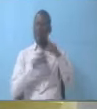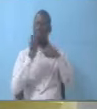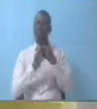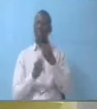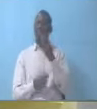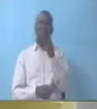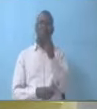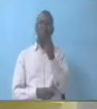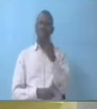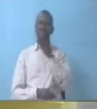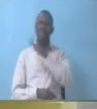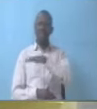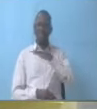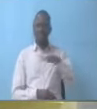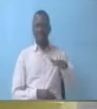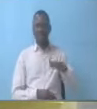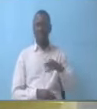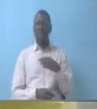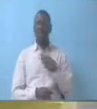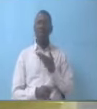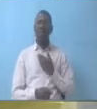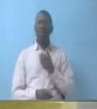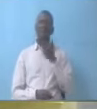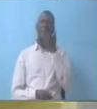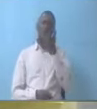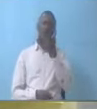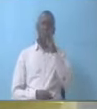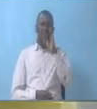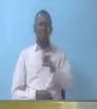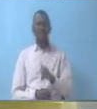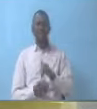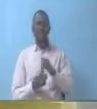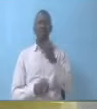little children of 8, 10, and 13 years old, respectively,